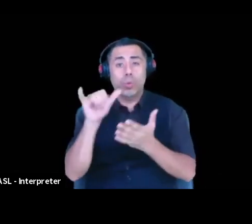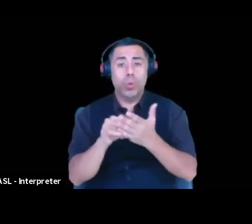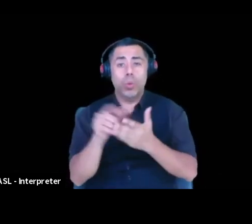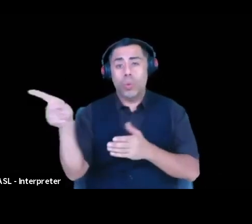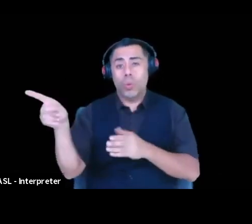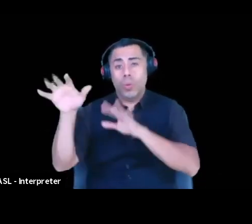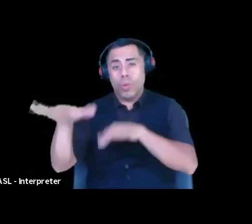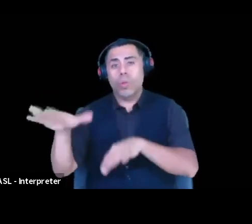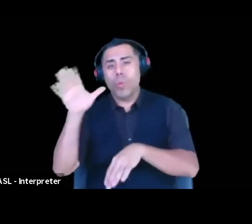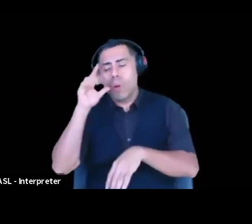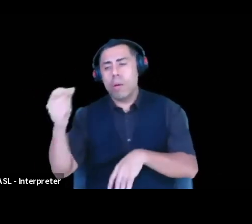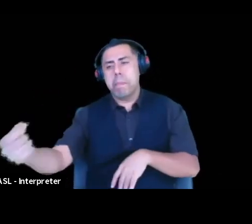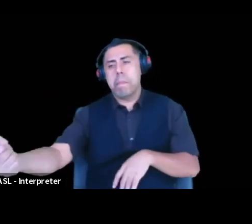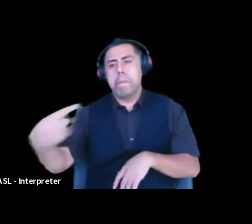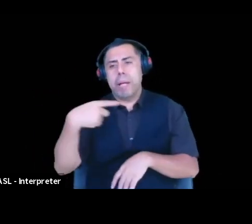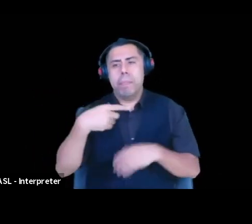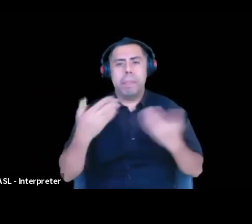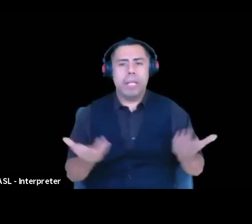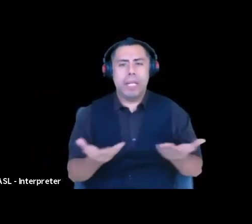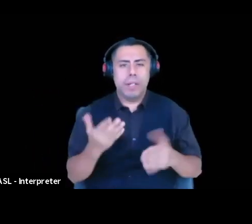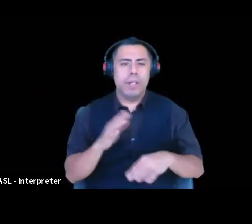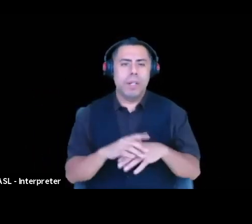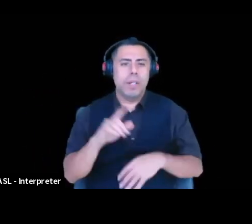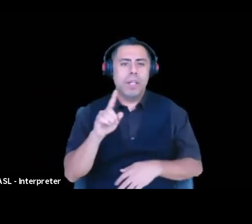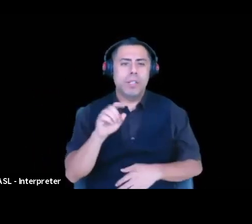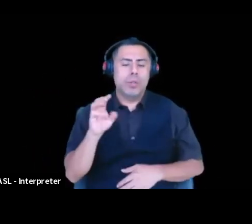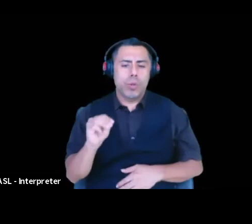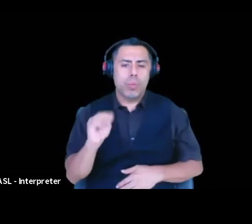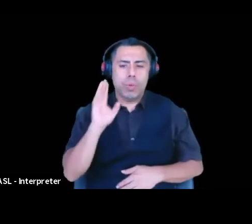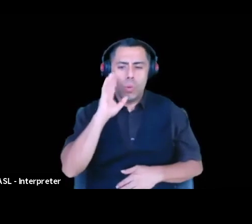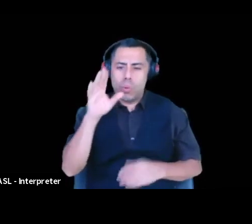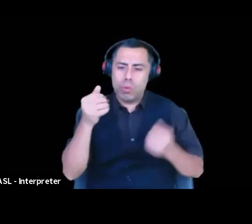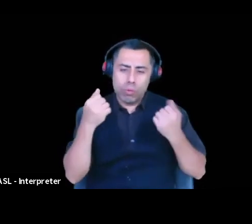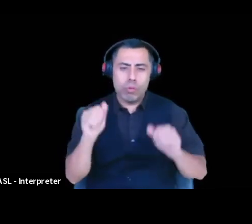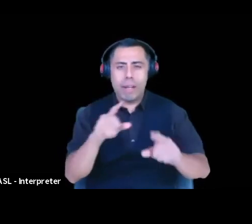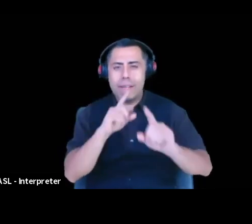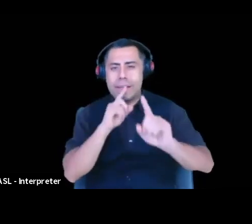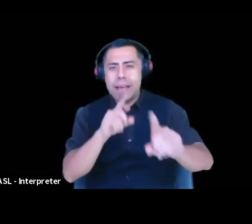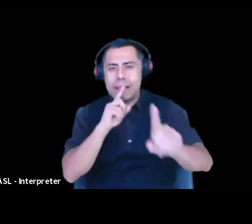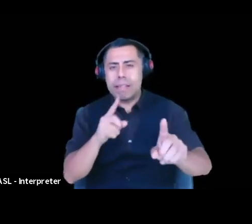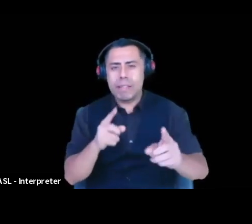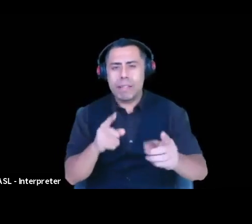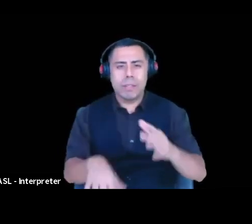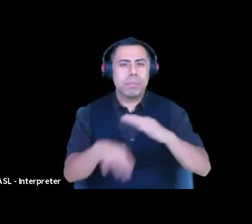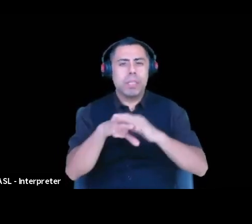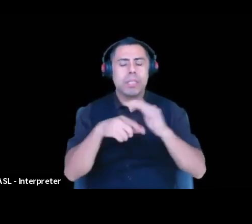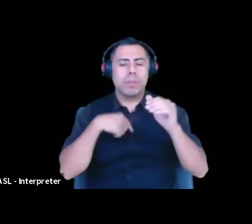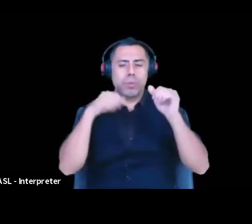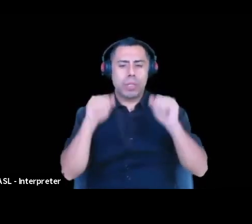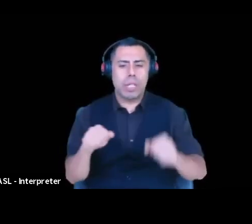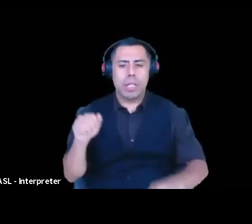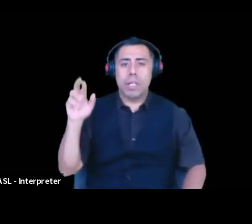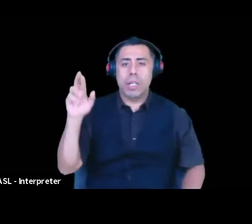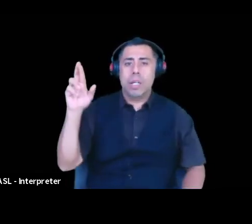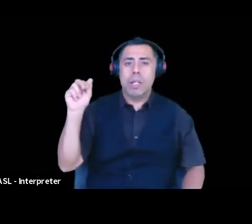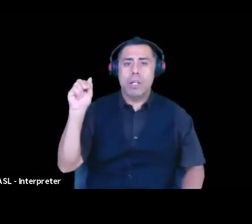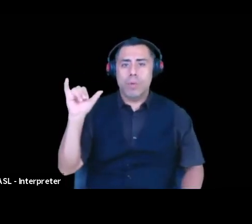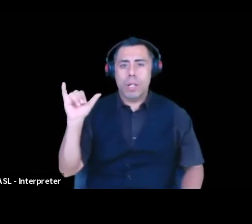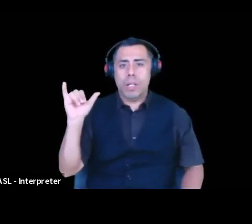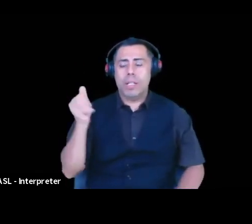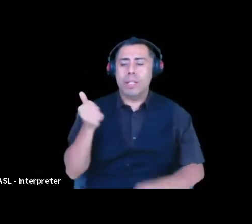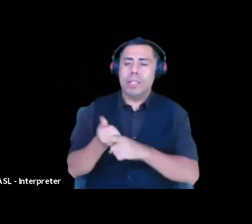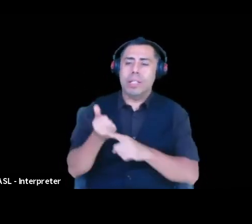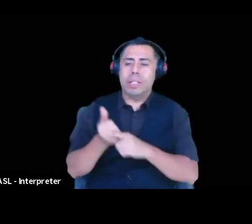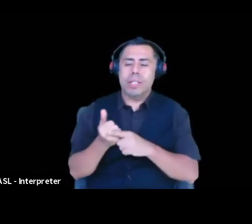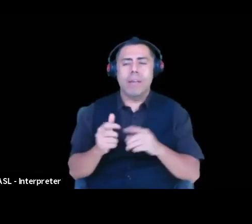here on Zoom. And we will try to answer what we can. Ray is a powerful storyteller in so